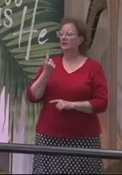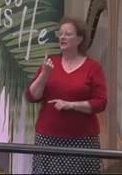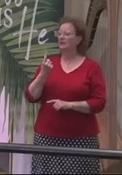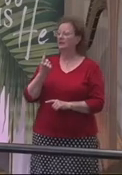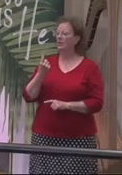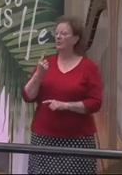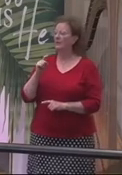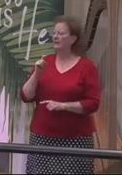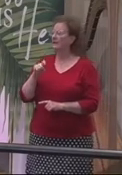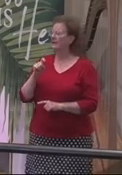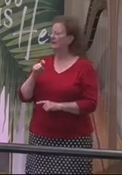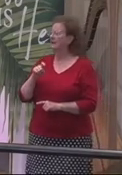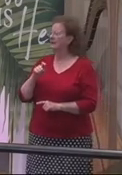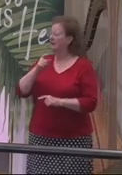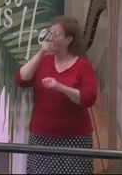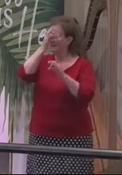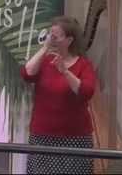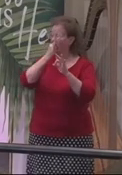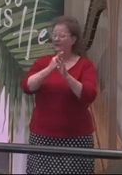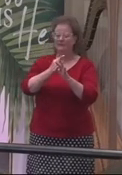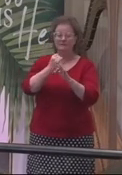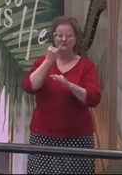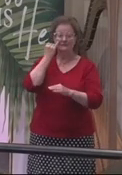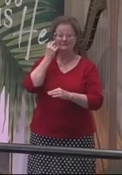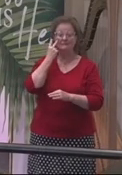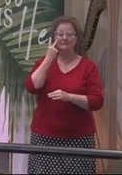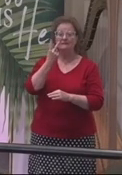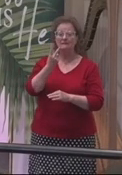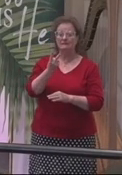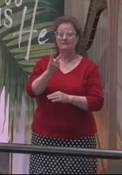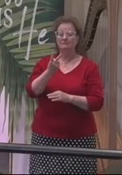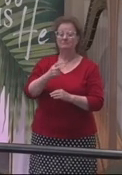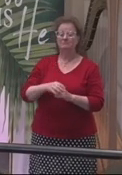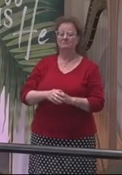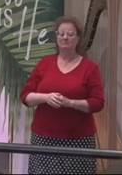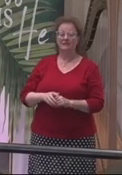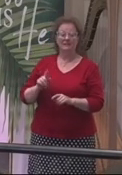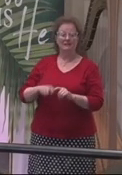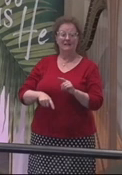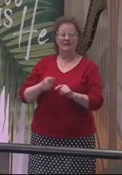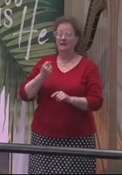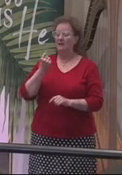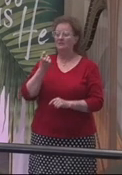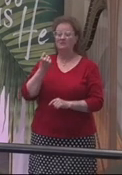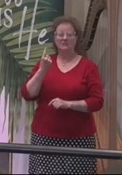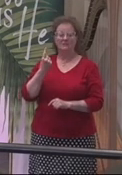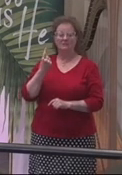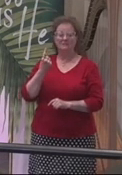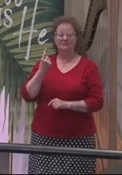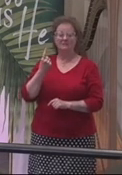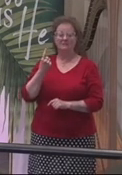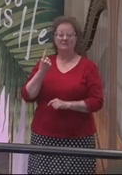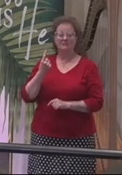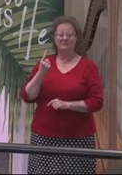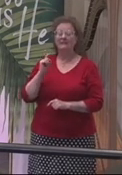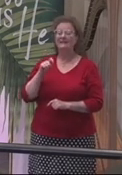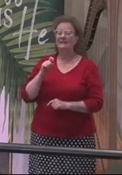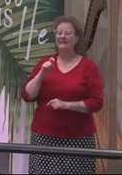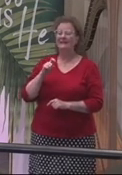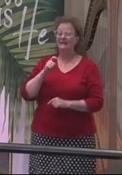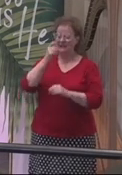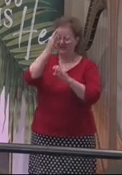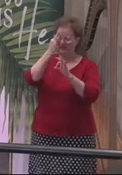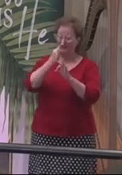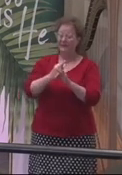need faith to see. What they couldn't understand is what they would need faith